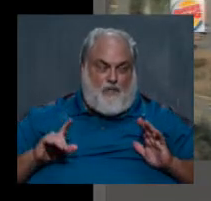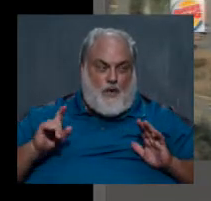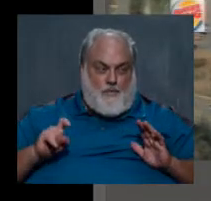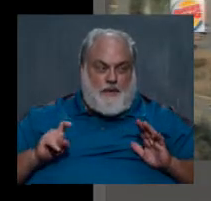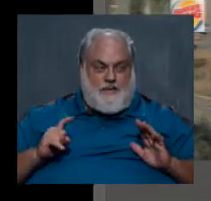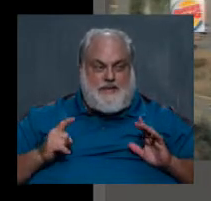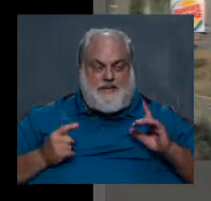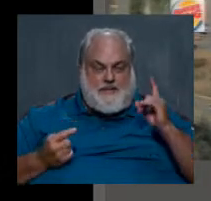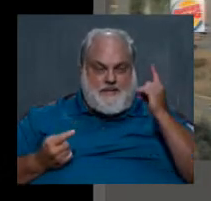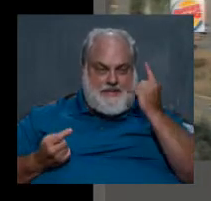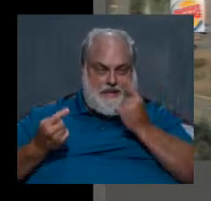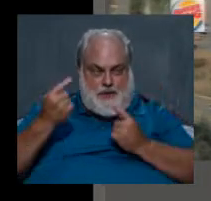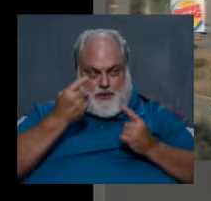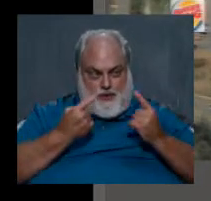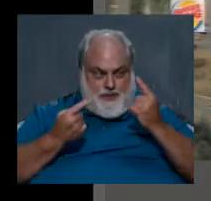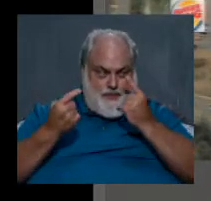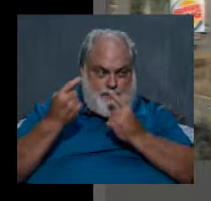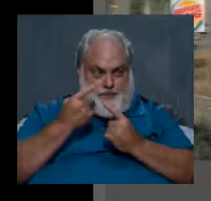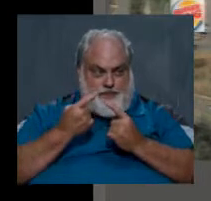at,